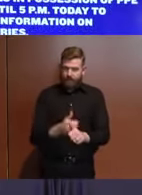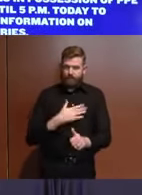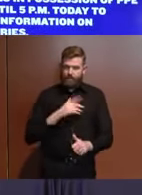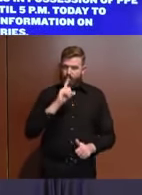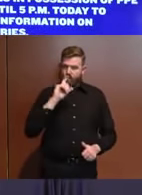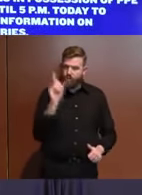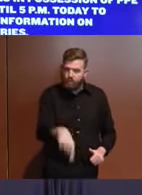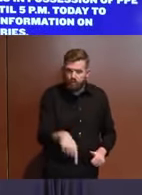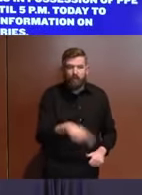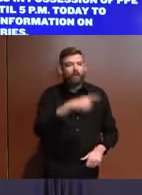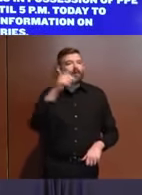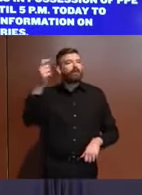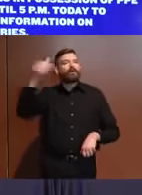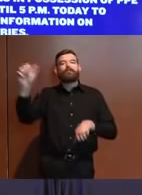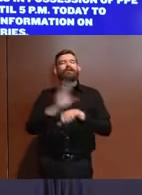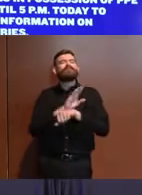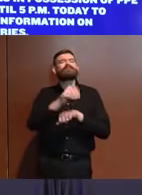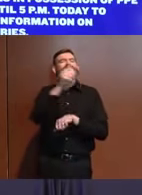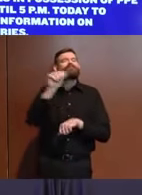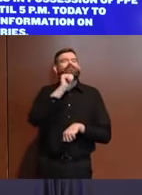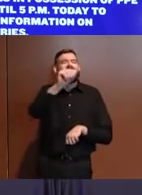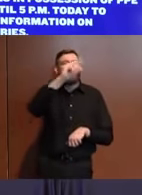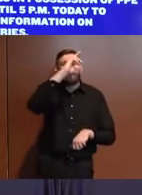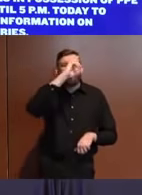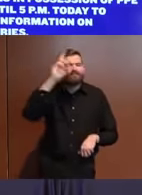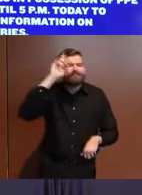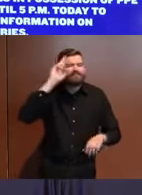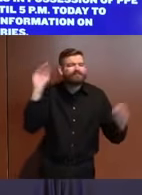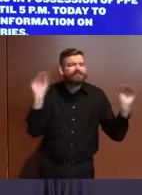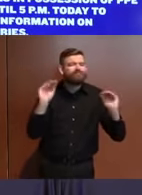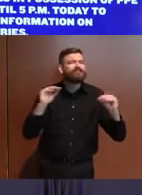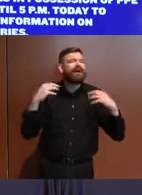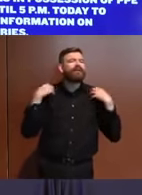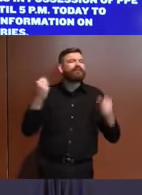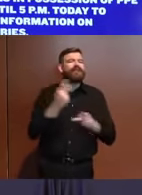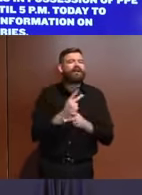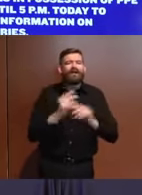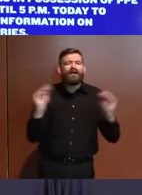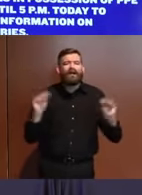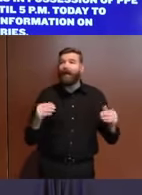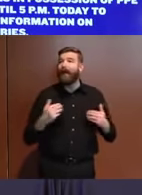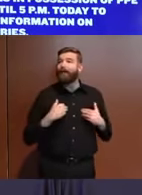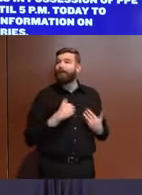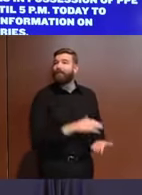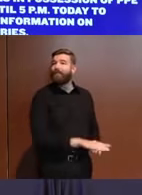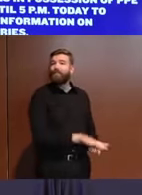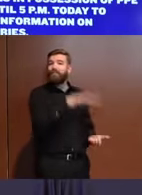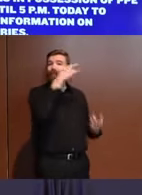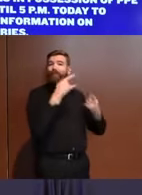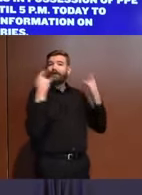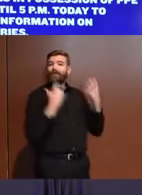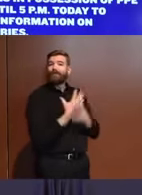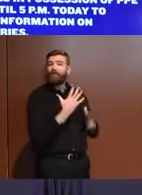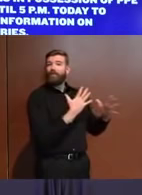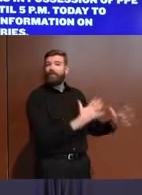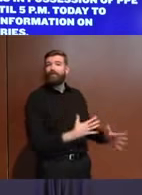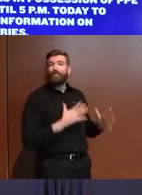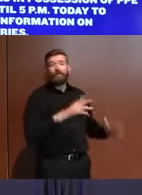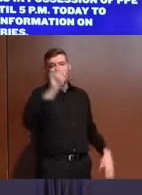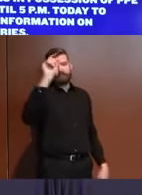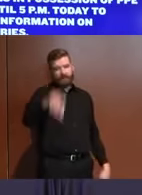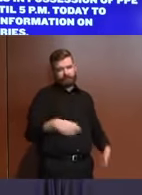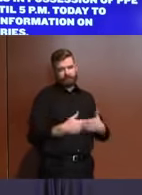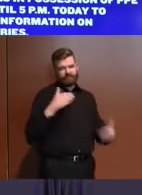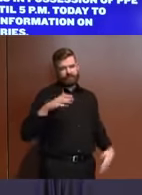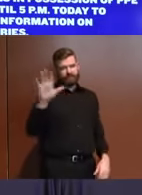all non-hospital healthcare facilities that are sitting on PPE. We need you to report your inventories to us by